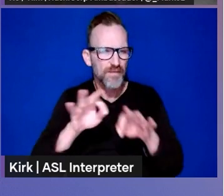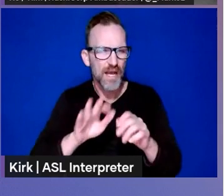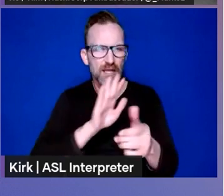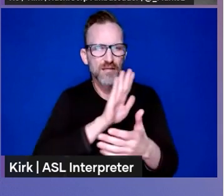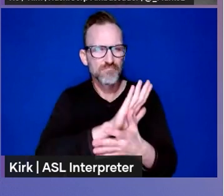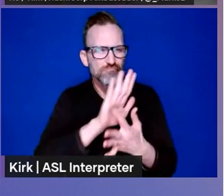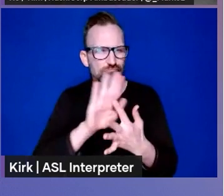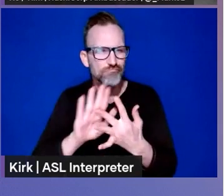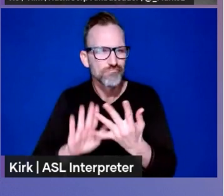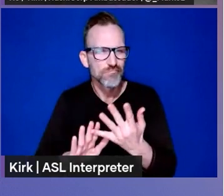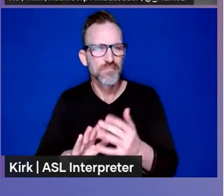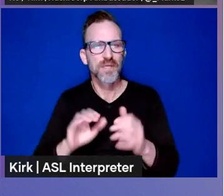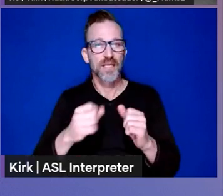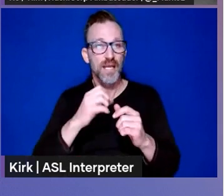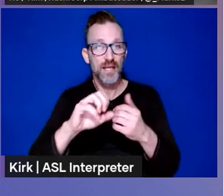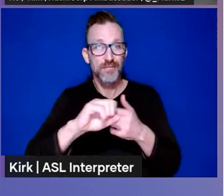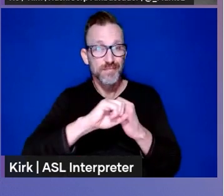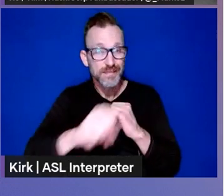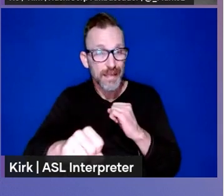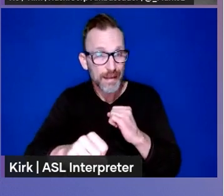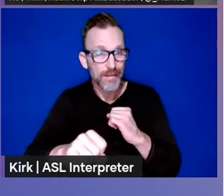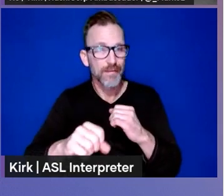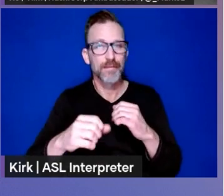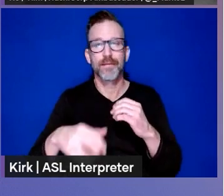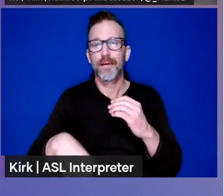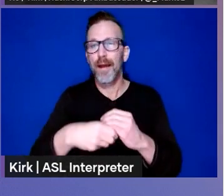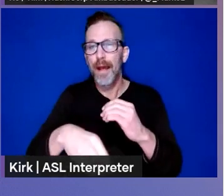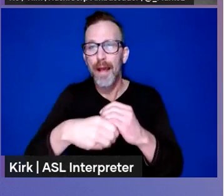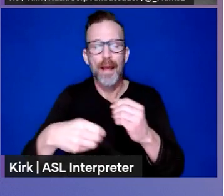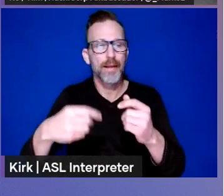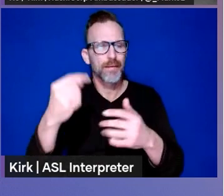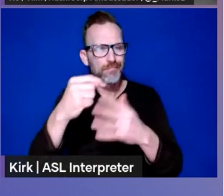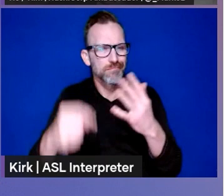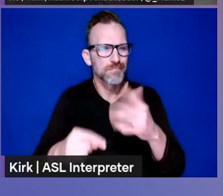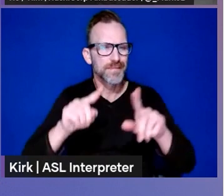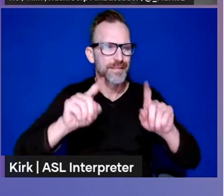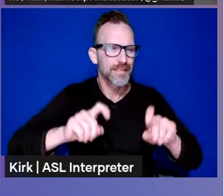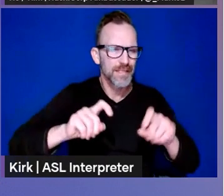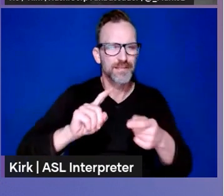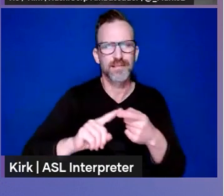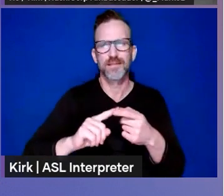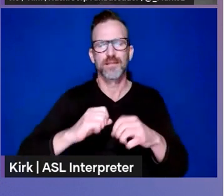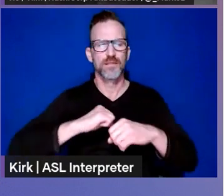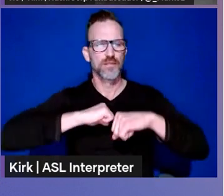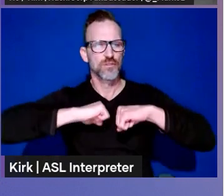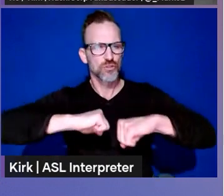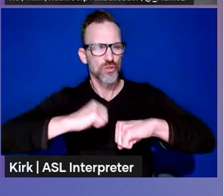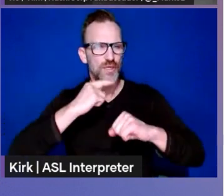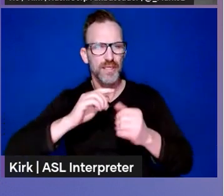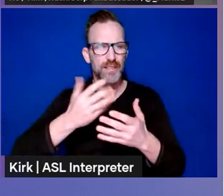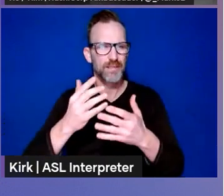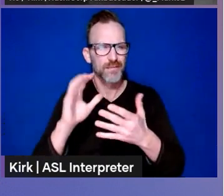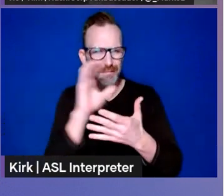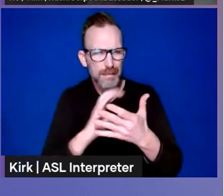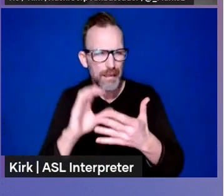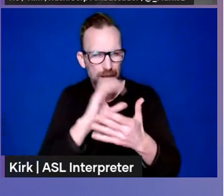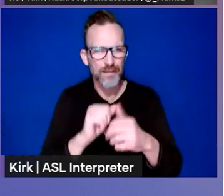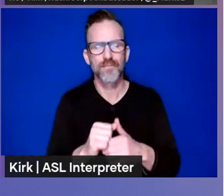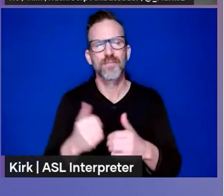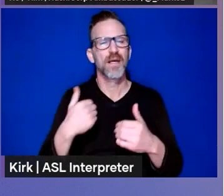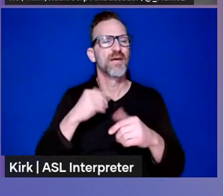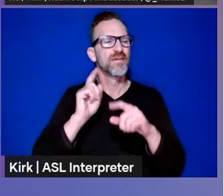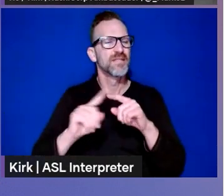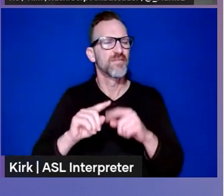it by adding additional steps, such as testing, security scanning, or things like that. And there are workflow templates coming as well.